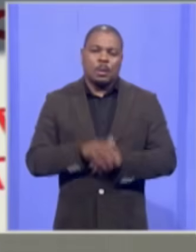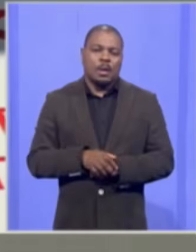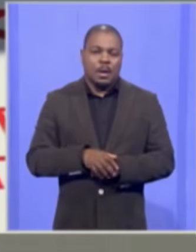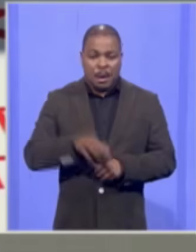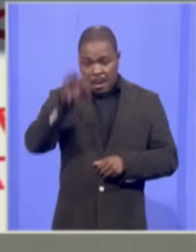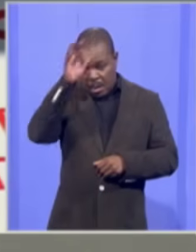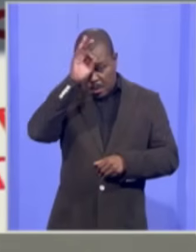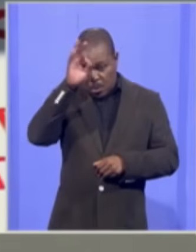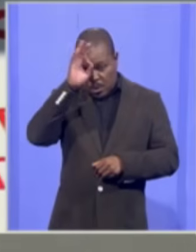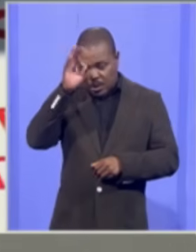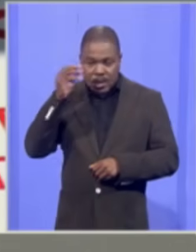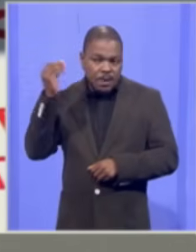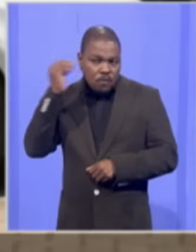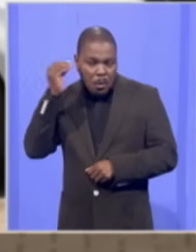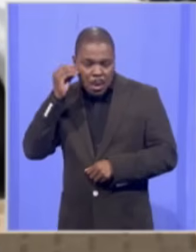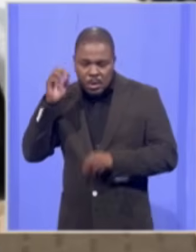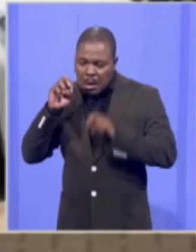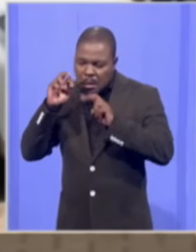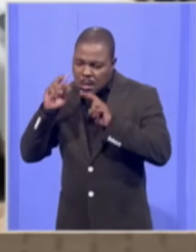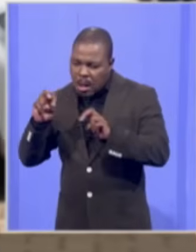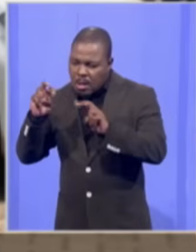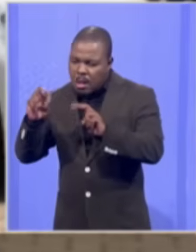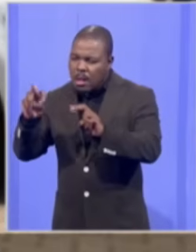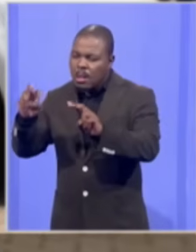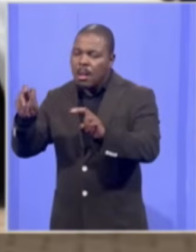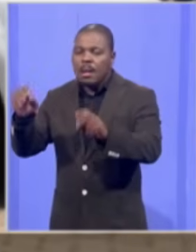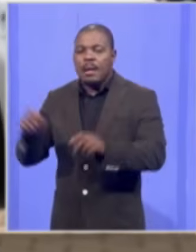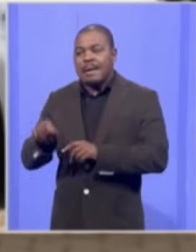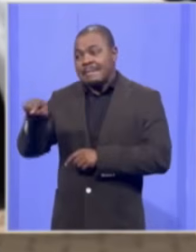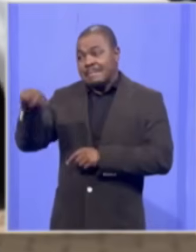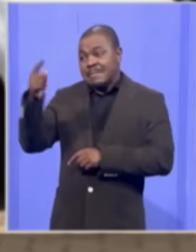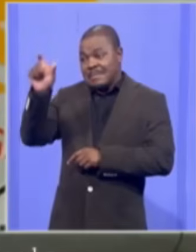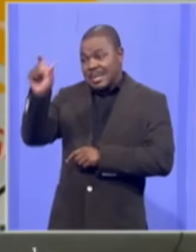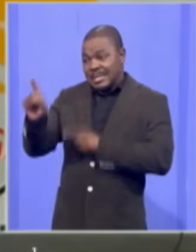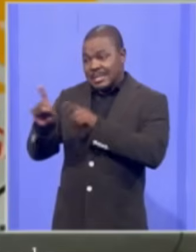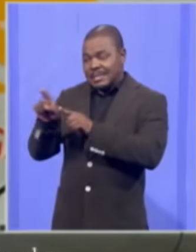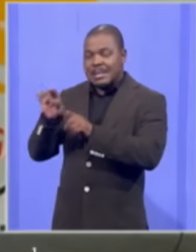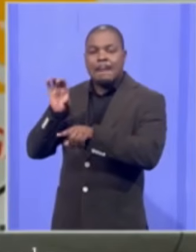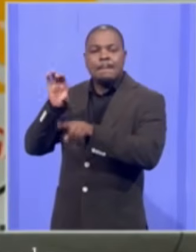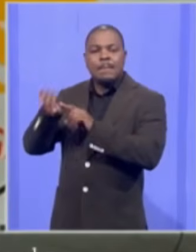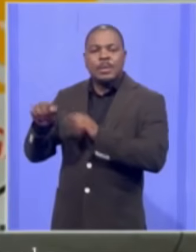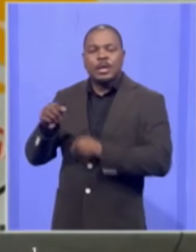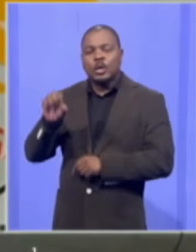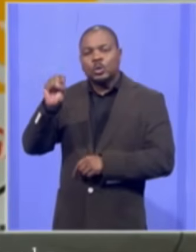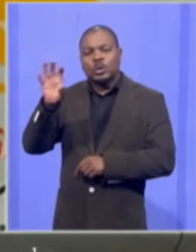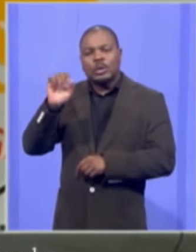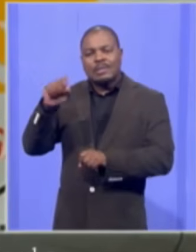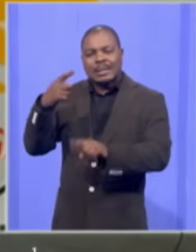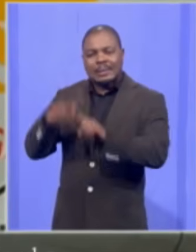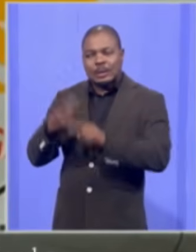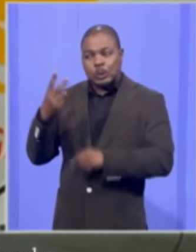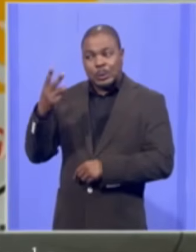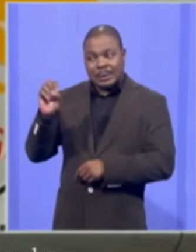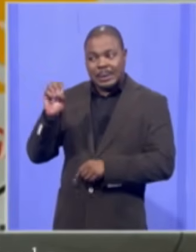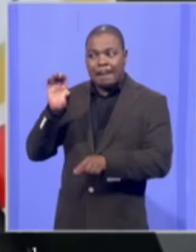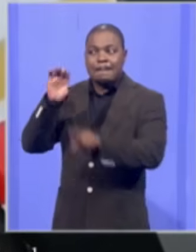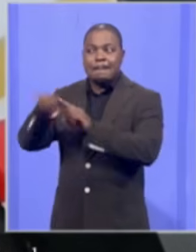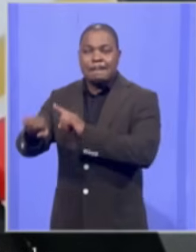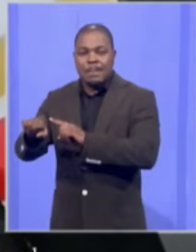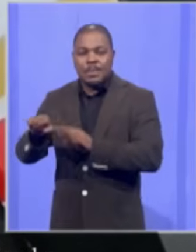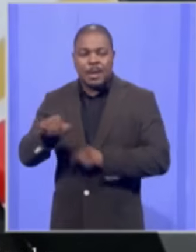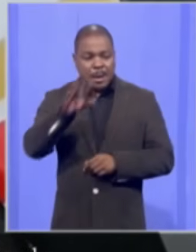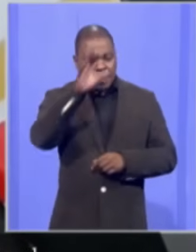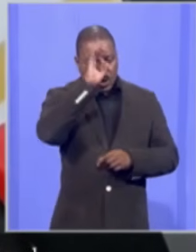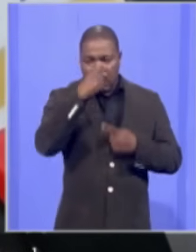Police followed up on the information and traced the first suspect to Sesotho Extension 20. Upon